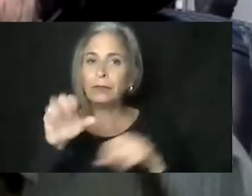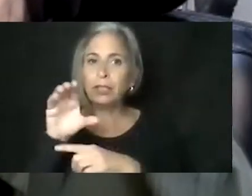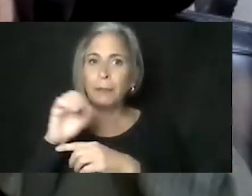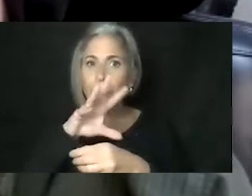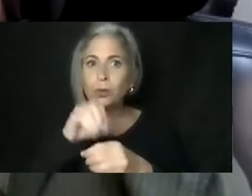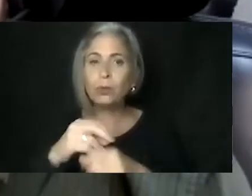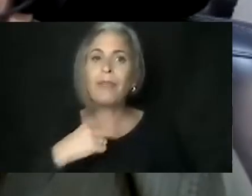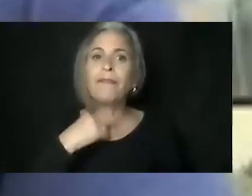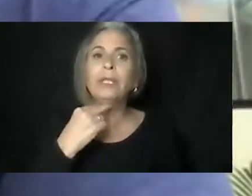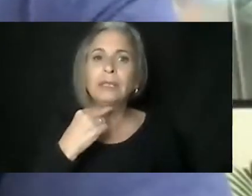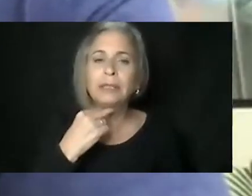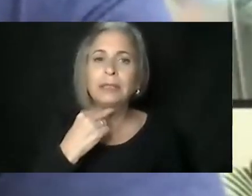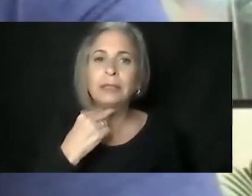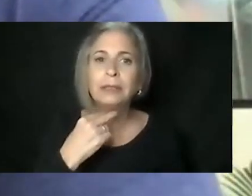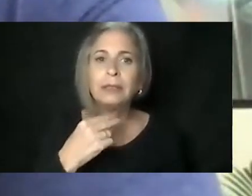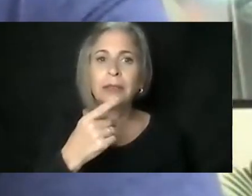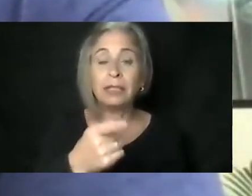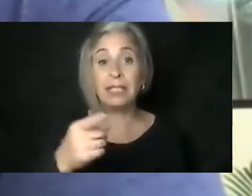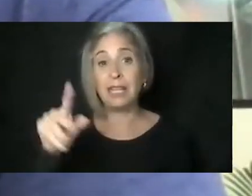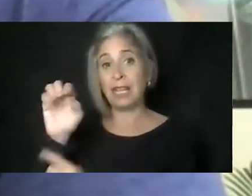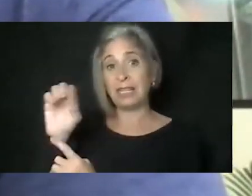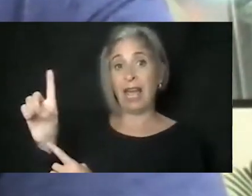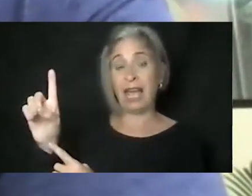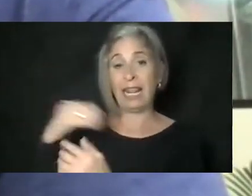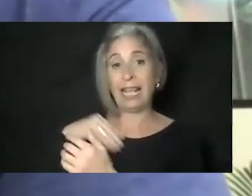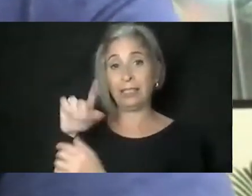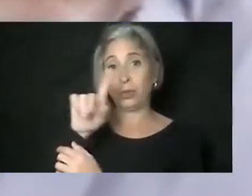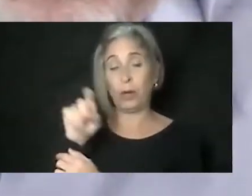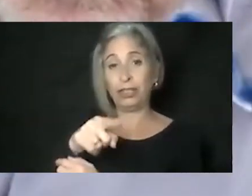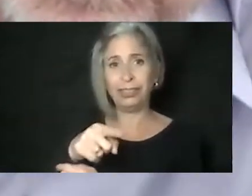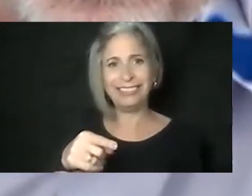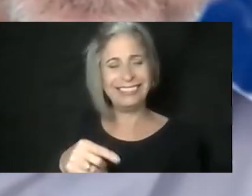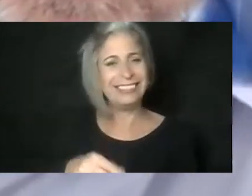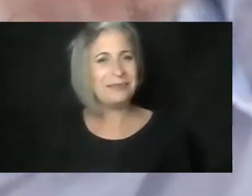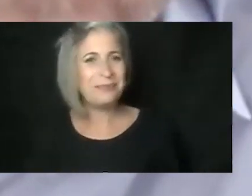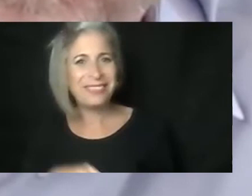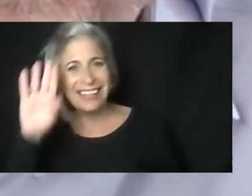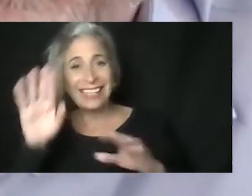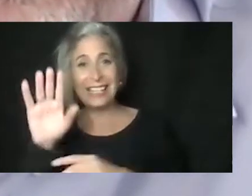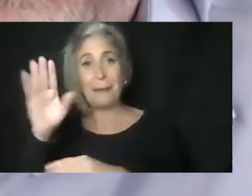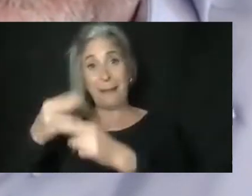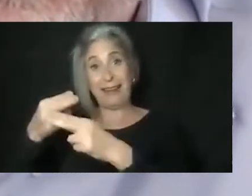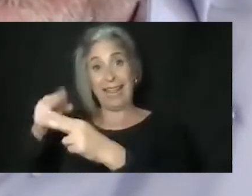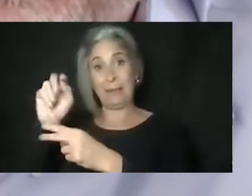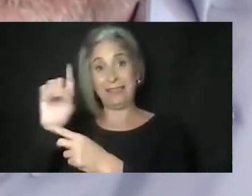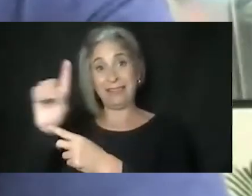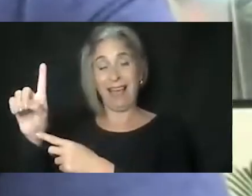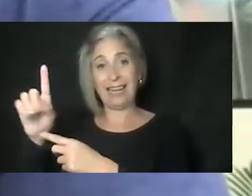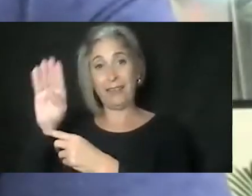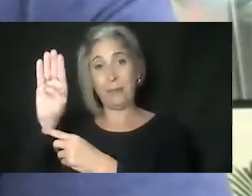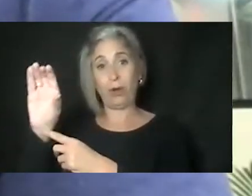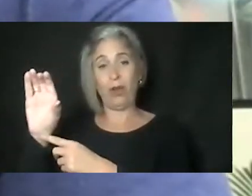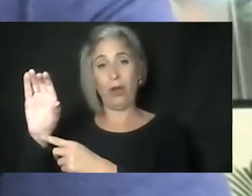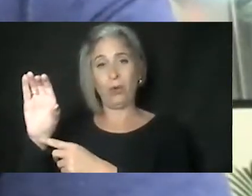these voices. I had a quick question, Claudio, if that's okay. Sure. Hey guys, my name is Todd Albert. I'm from Boca